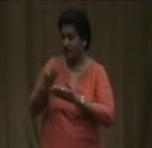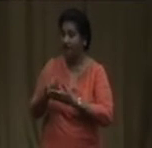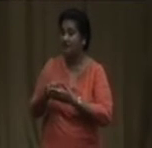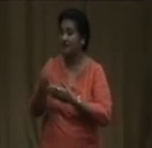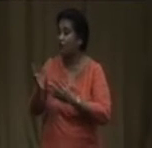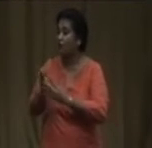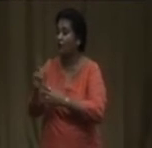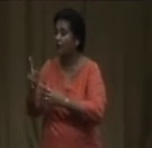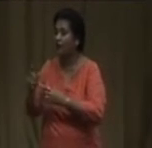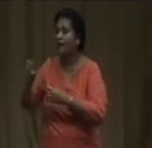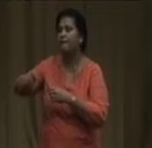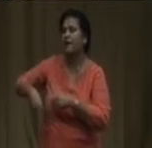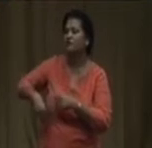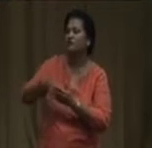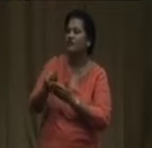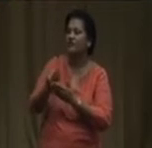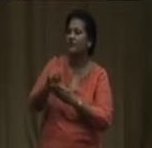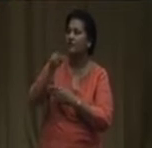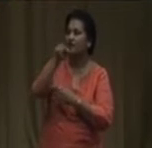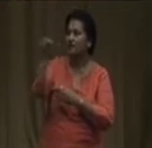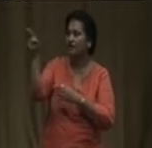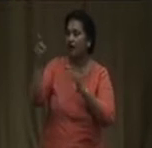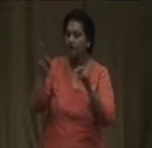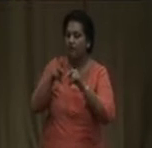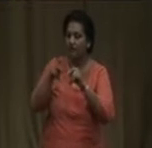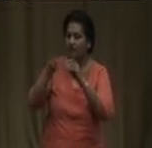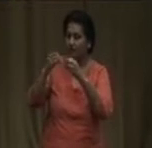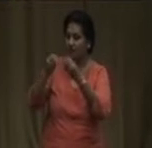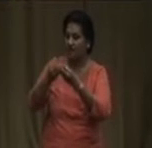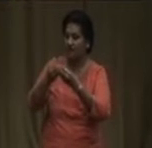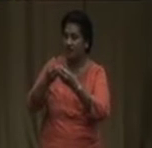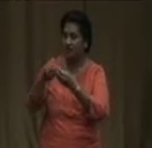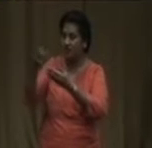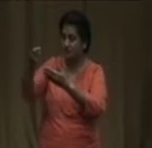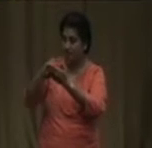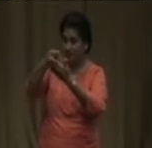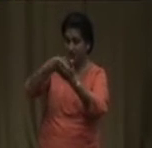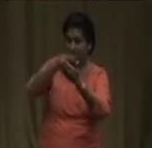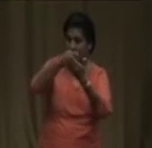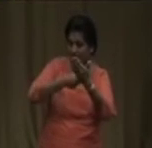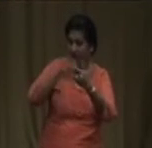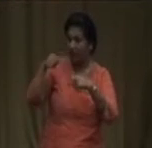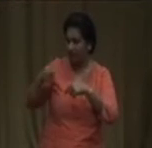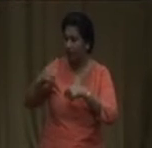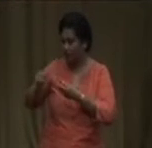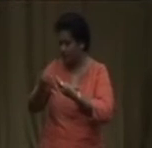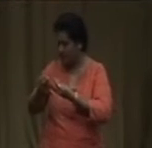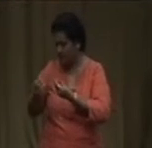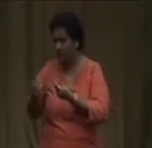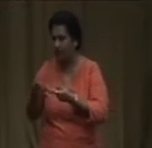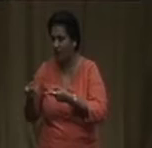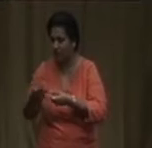of our partner organizations. We're an extremely efficient organization, given the fact that we're entirely based on open source